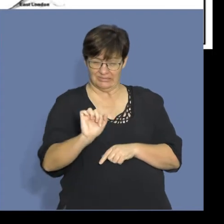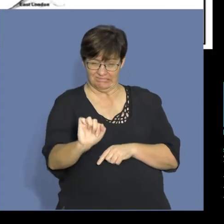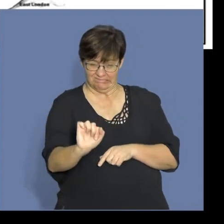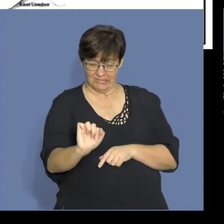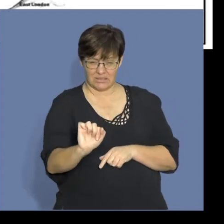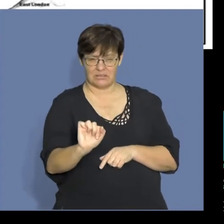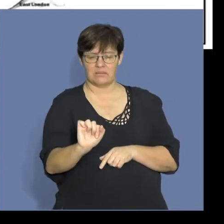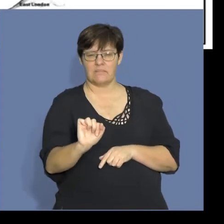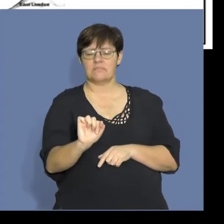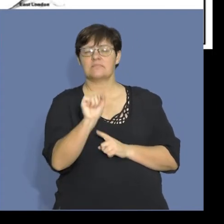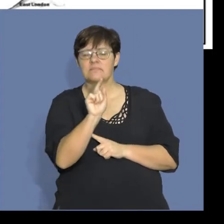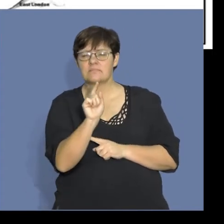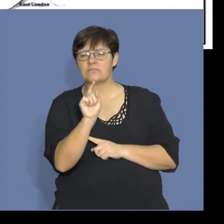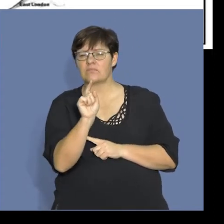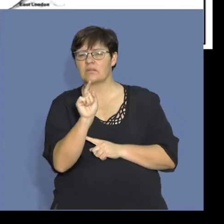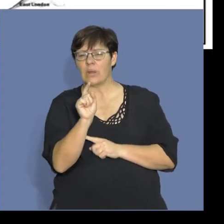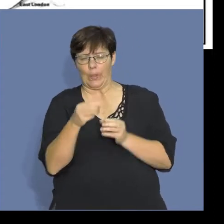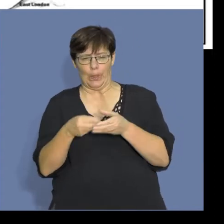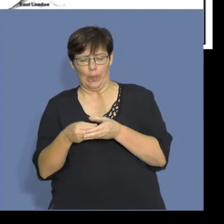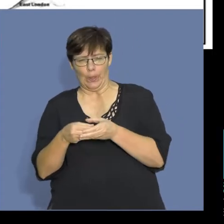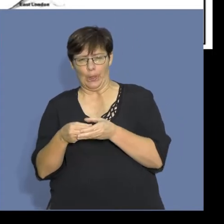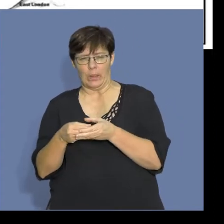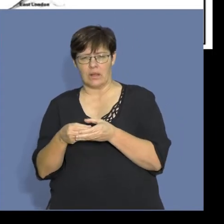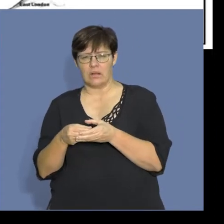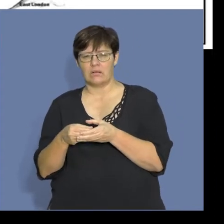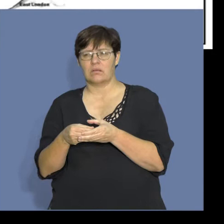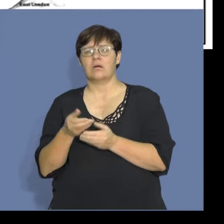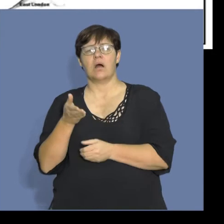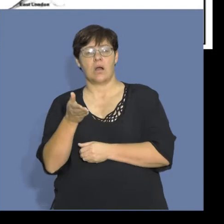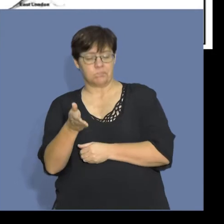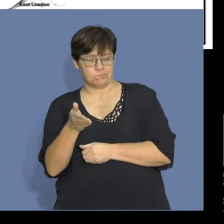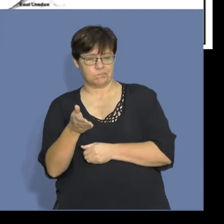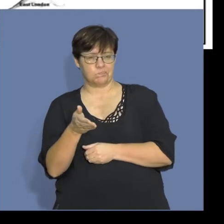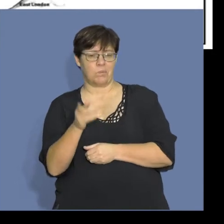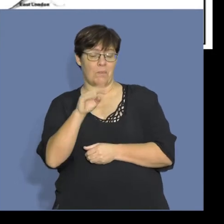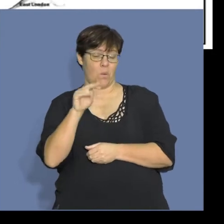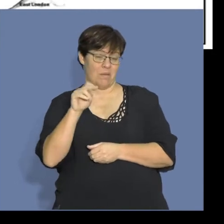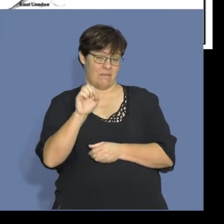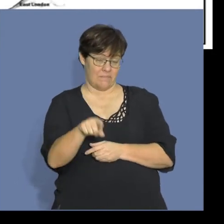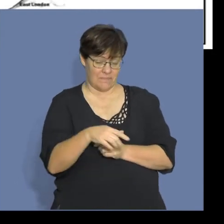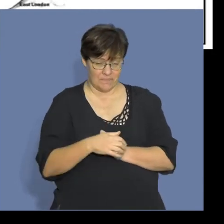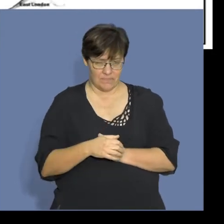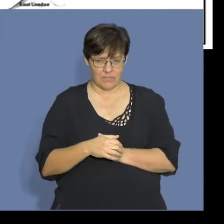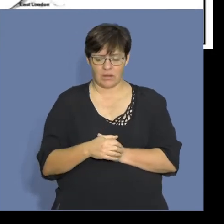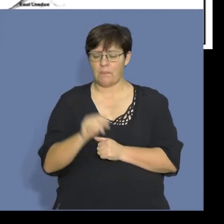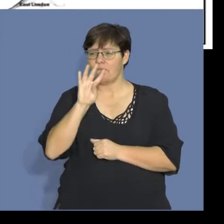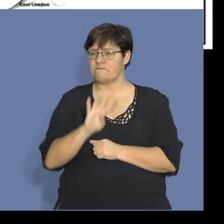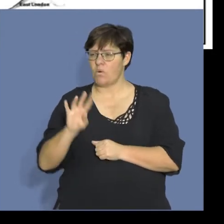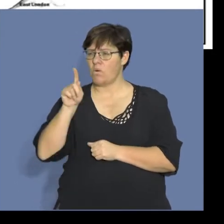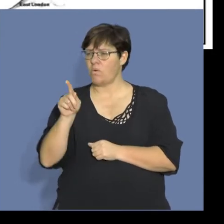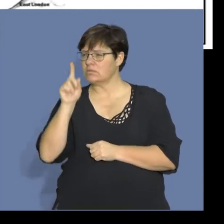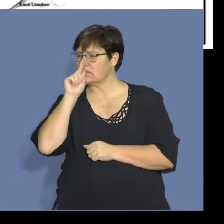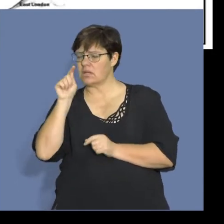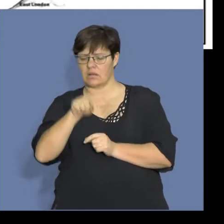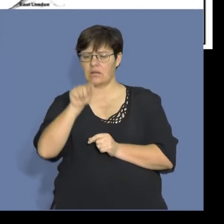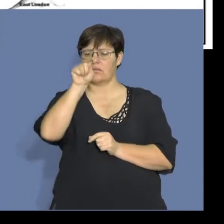shows you a very small area that has currently the presence of that area. The next area is area number 4, and if you look at